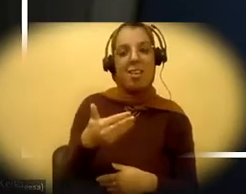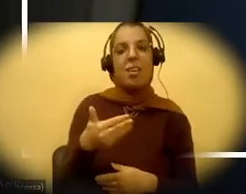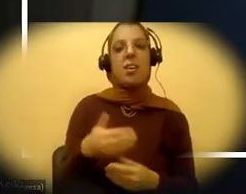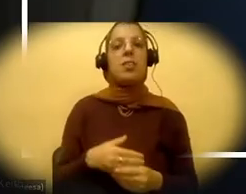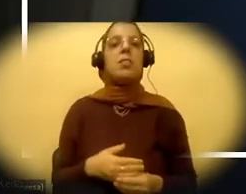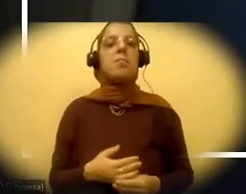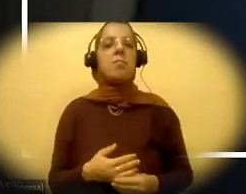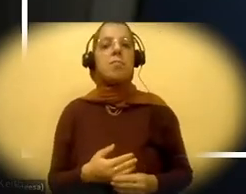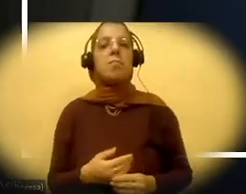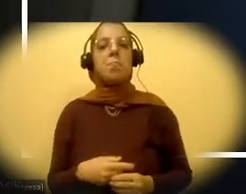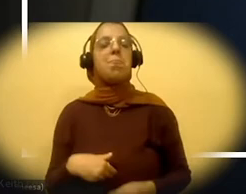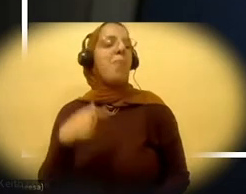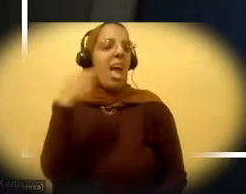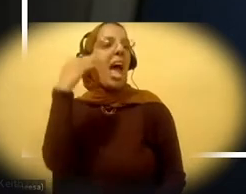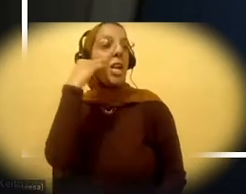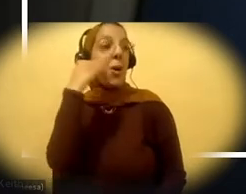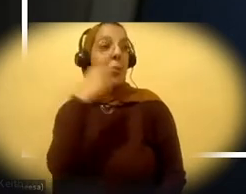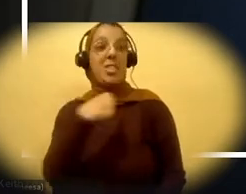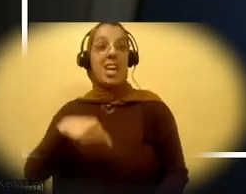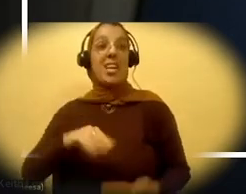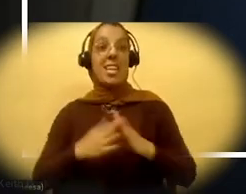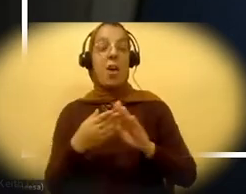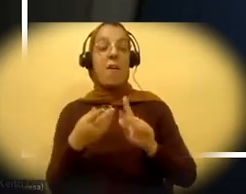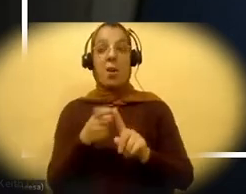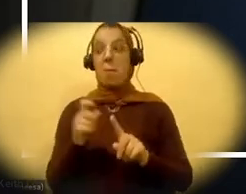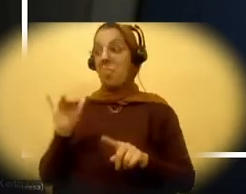I know the Chinatown from that time in the